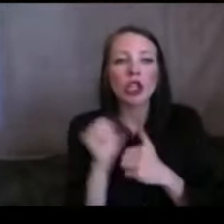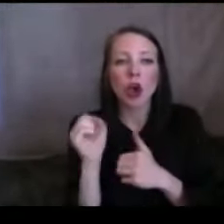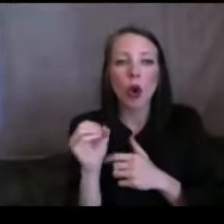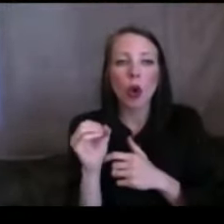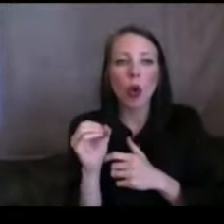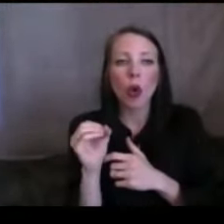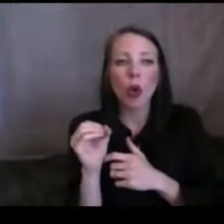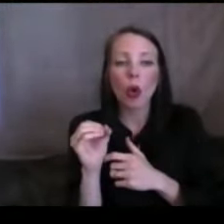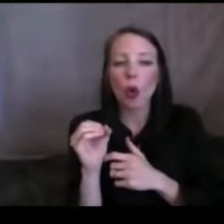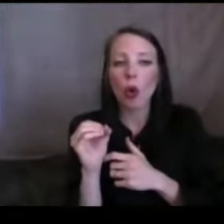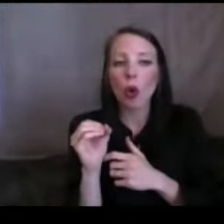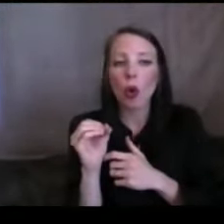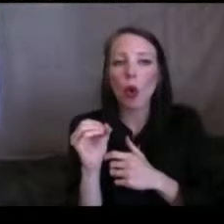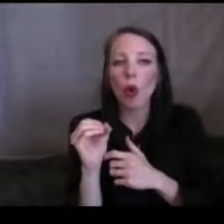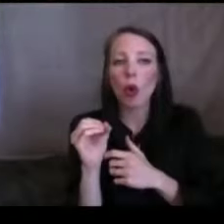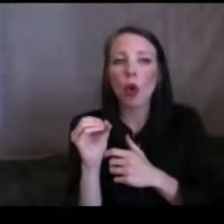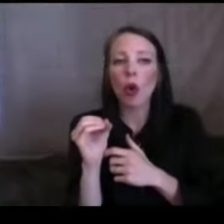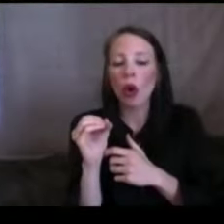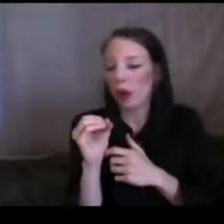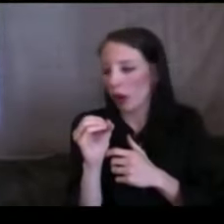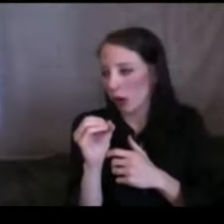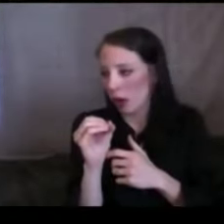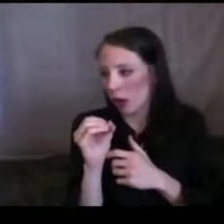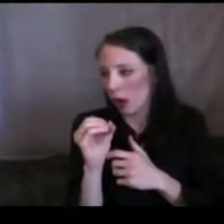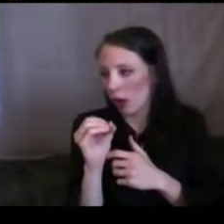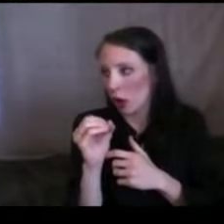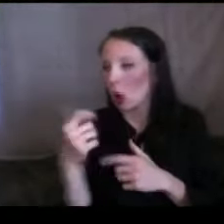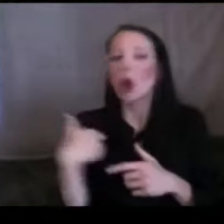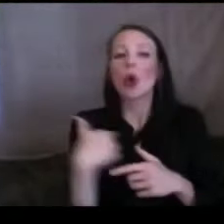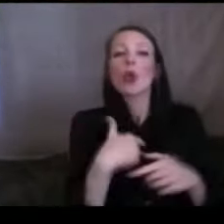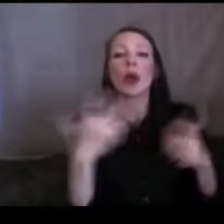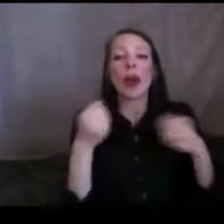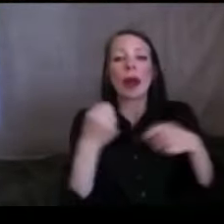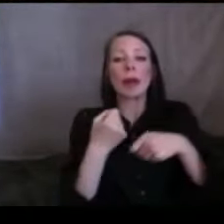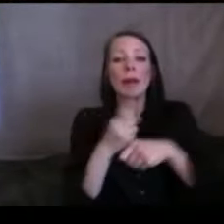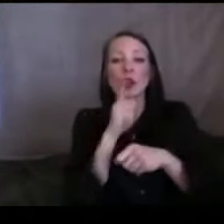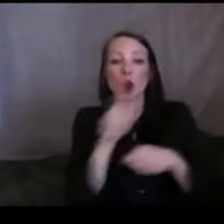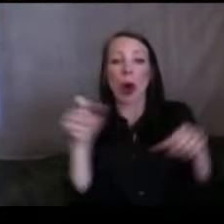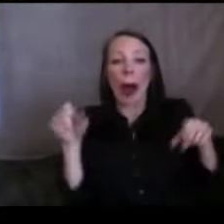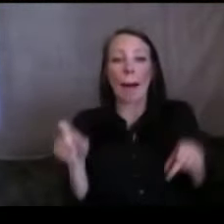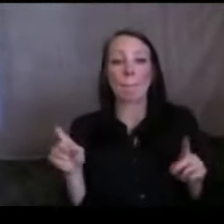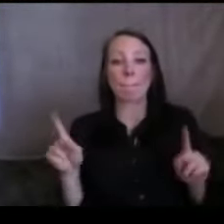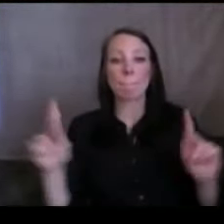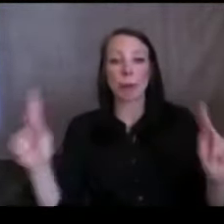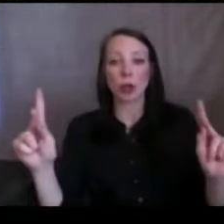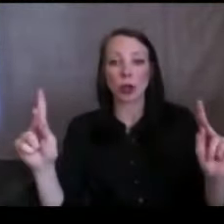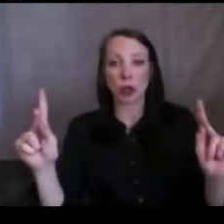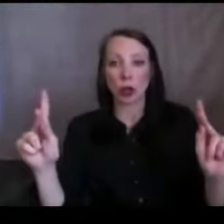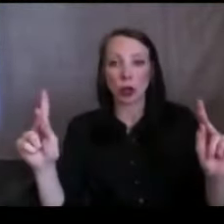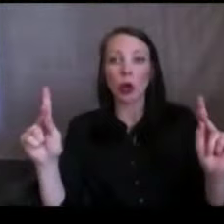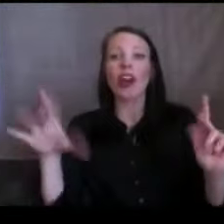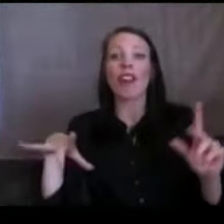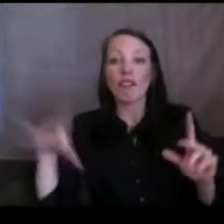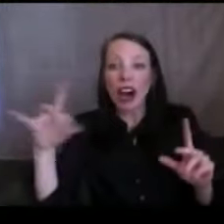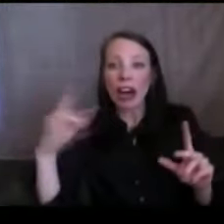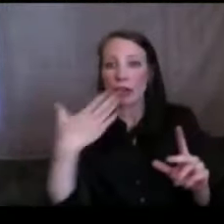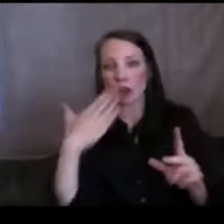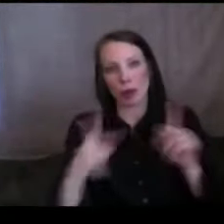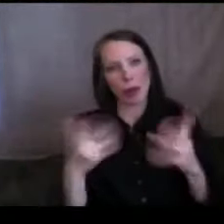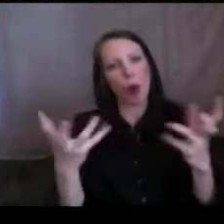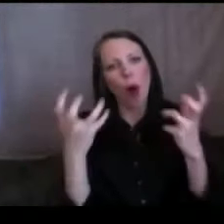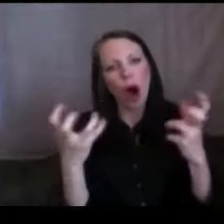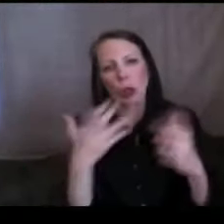We don't give them the opportunity, and also we don't give ourselves an opportunity to find the good people,